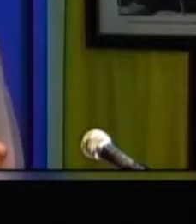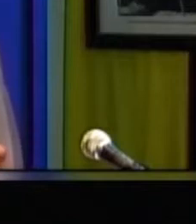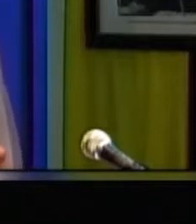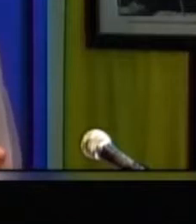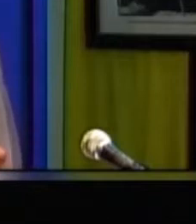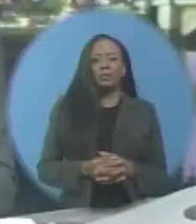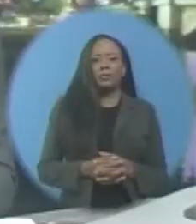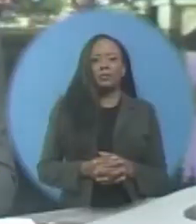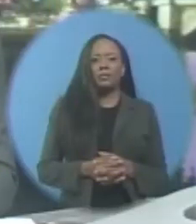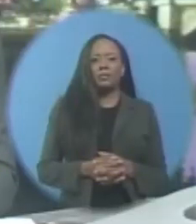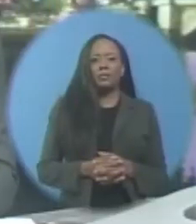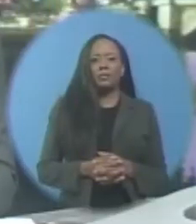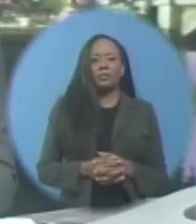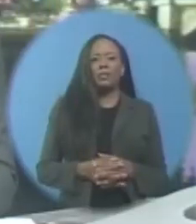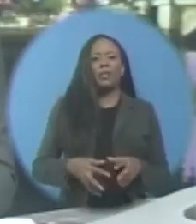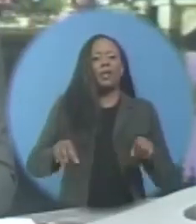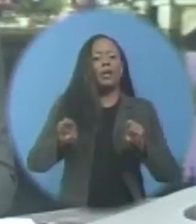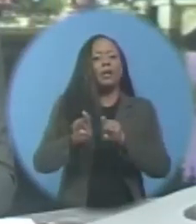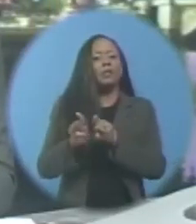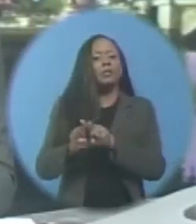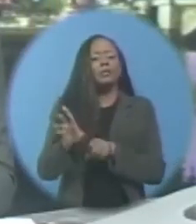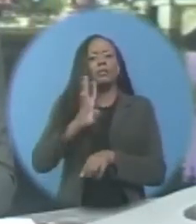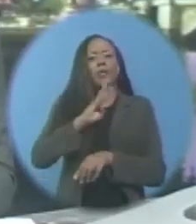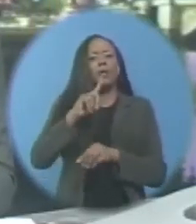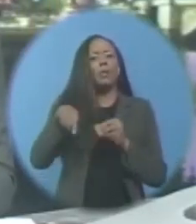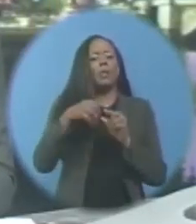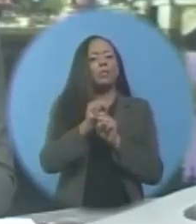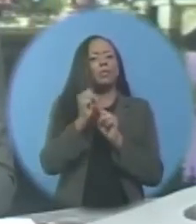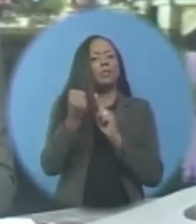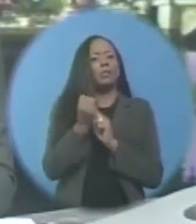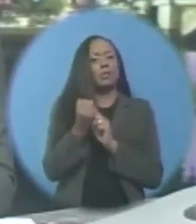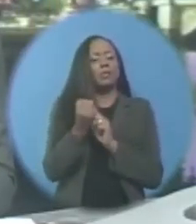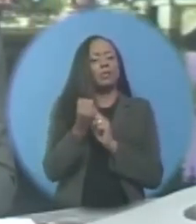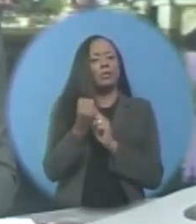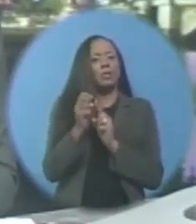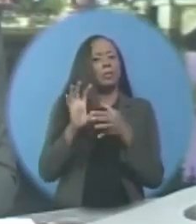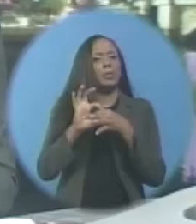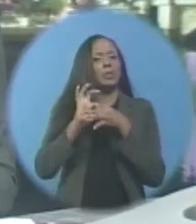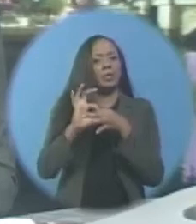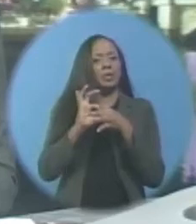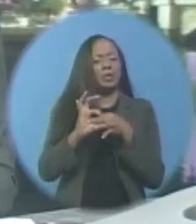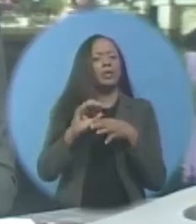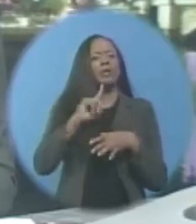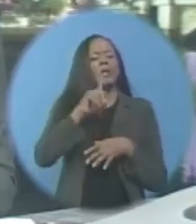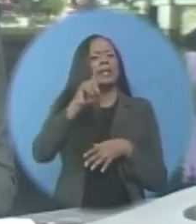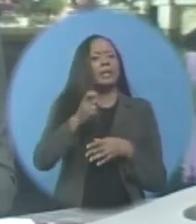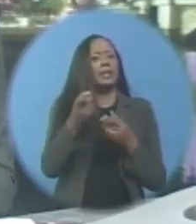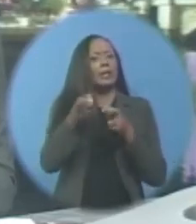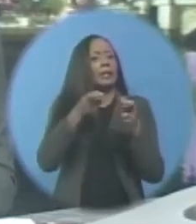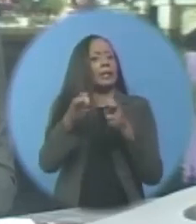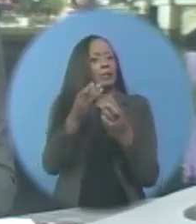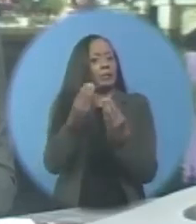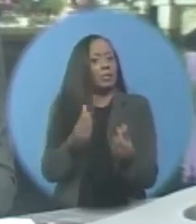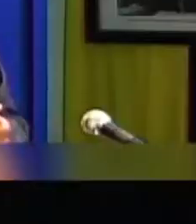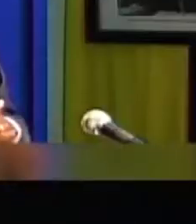the ground. The Speaker of the House also says the social partnership should look at ways to address the